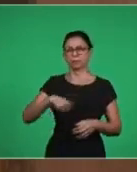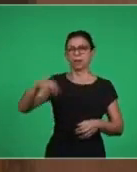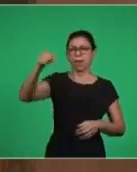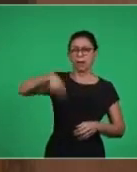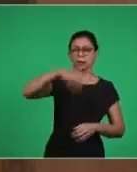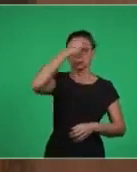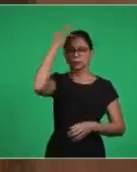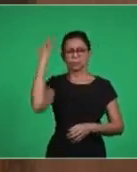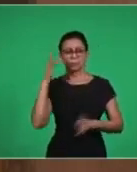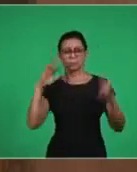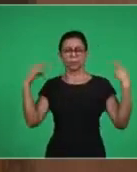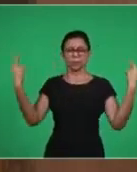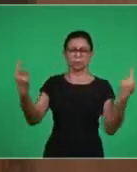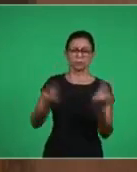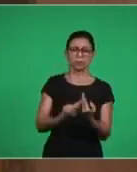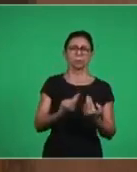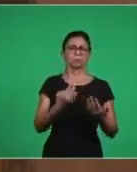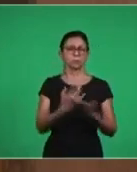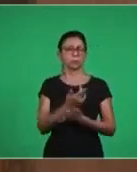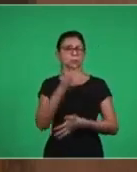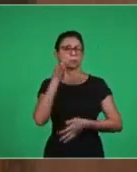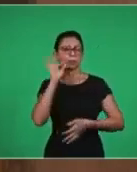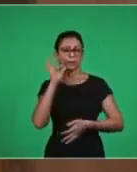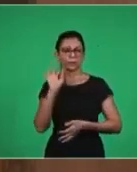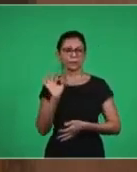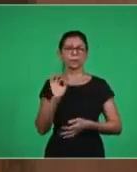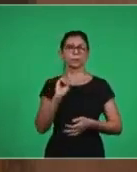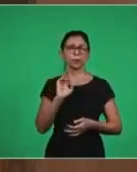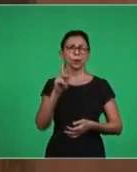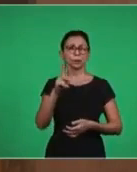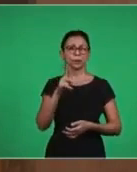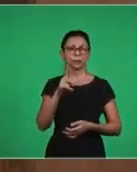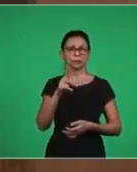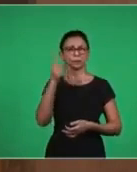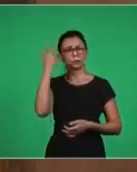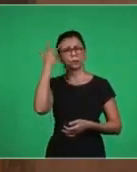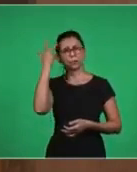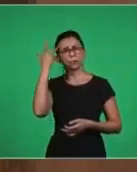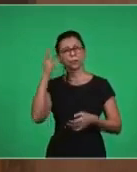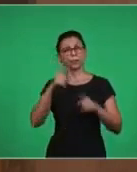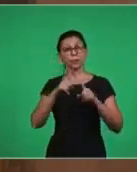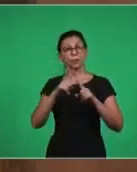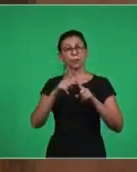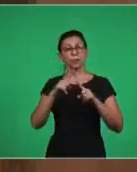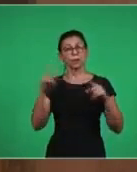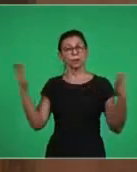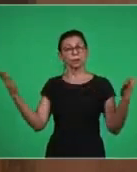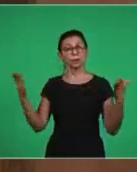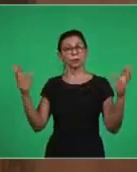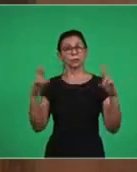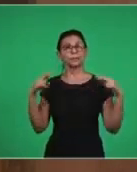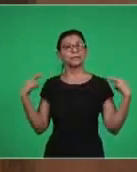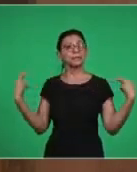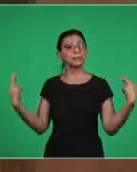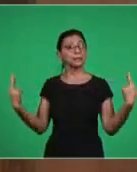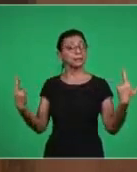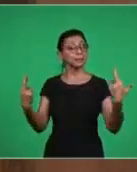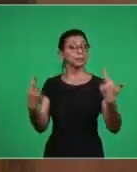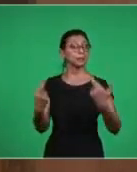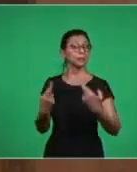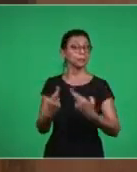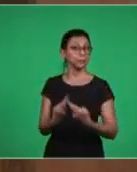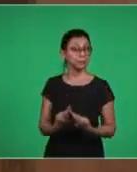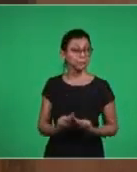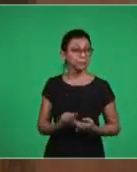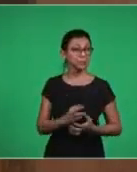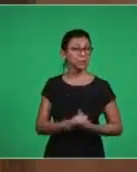here, we have breakfast, and it's all natural. So now that we are met, we are gathered, now